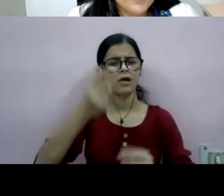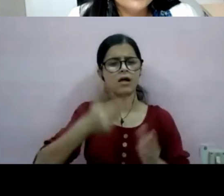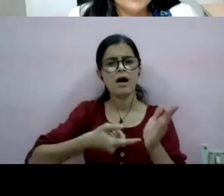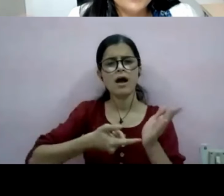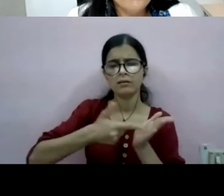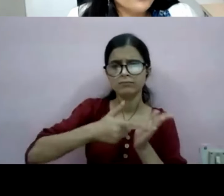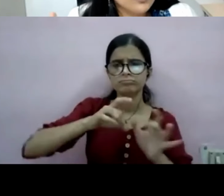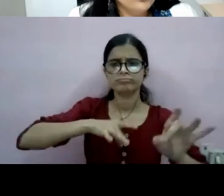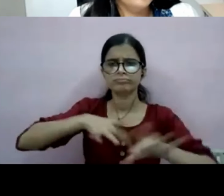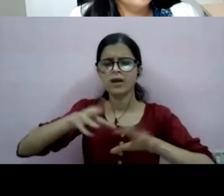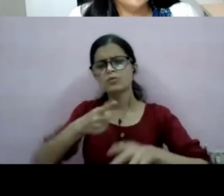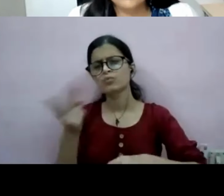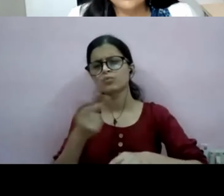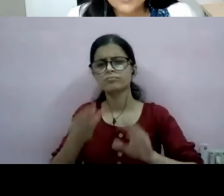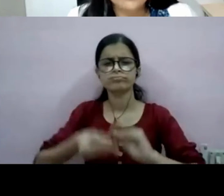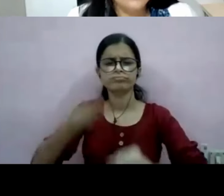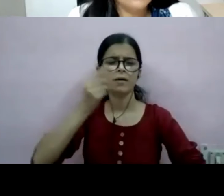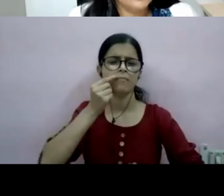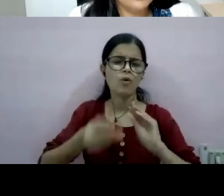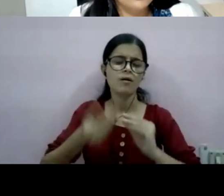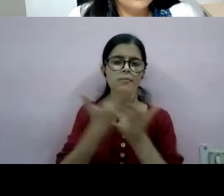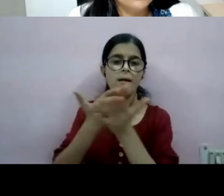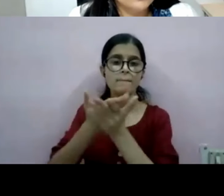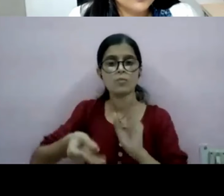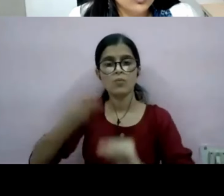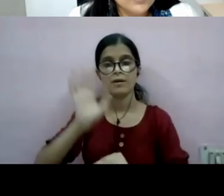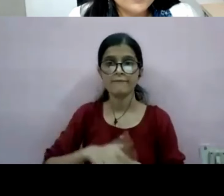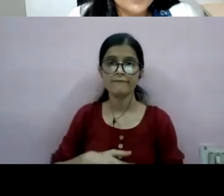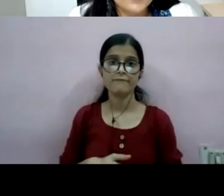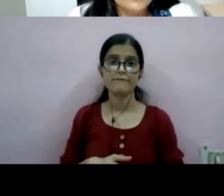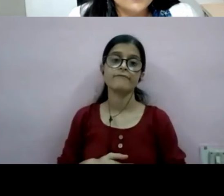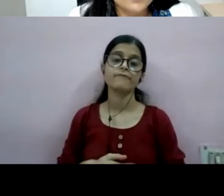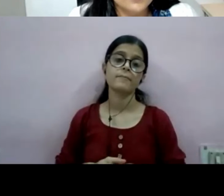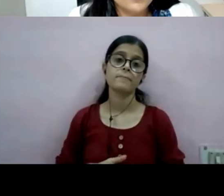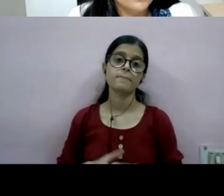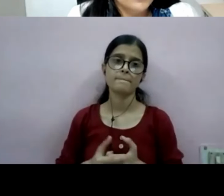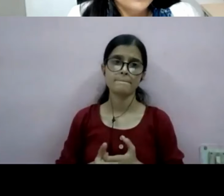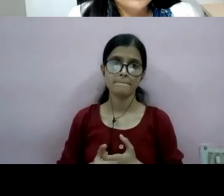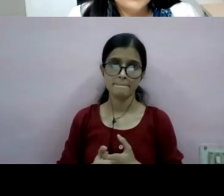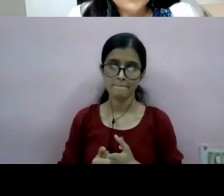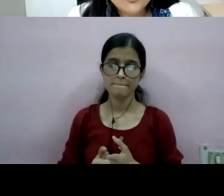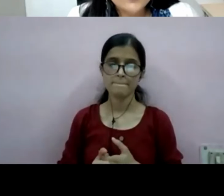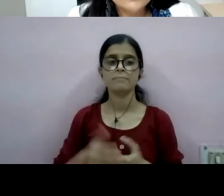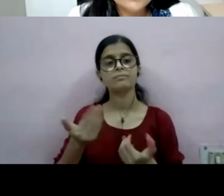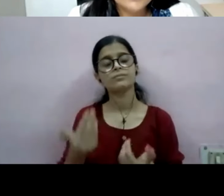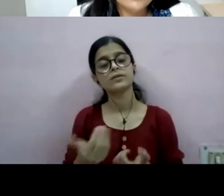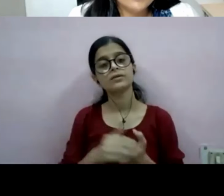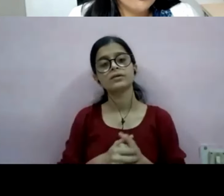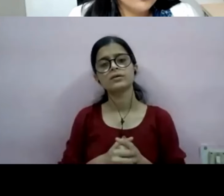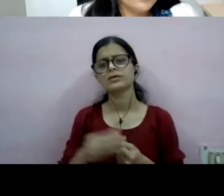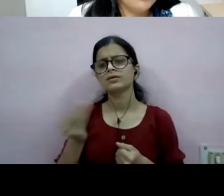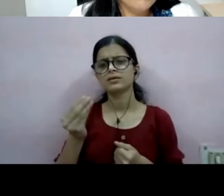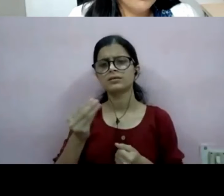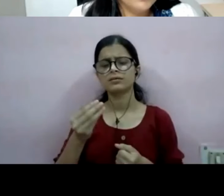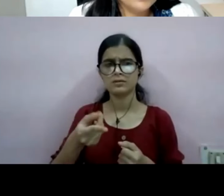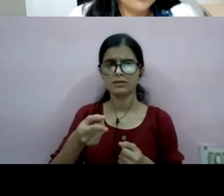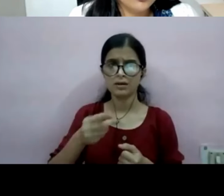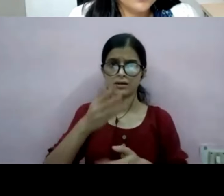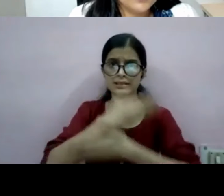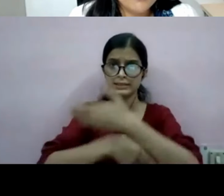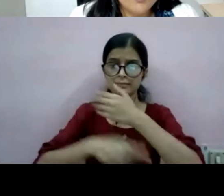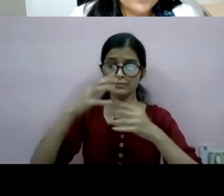and by type of schooling, that is general and special schools, than girls. The literacy rate for disabled women